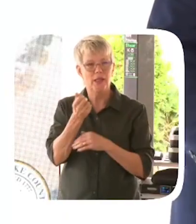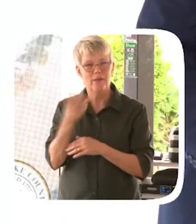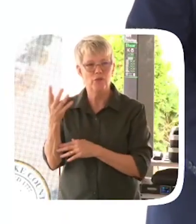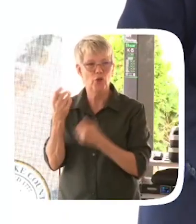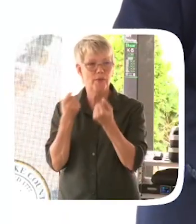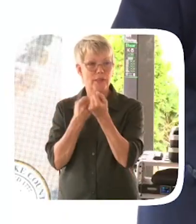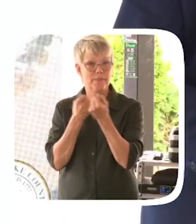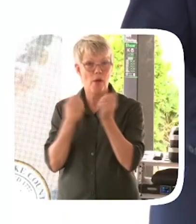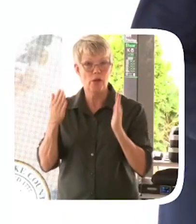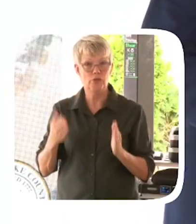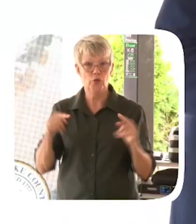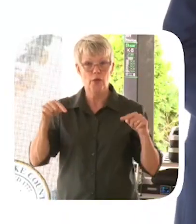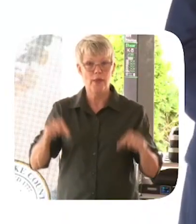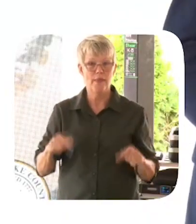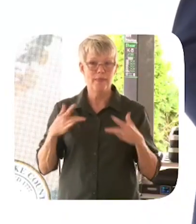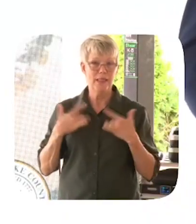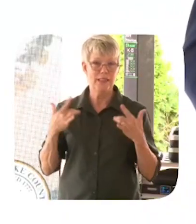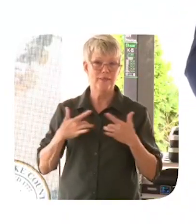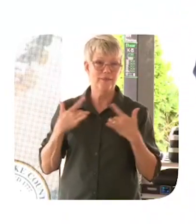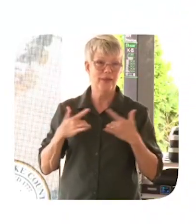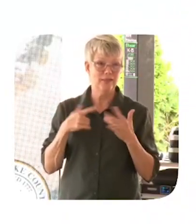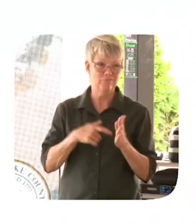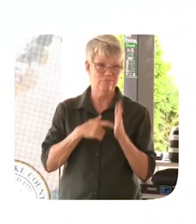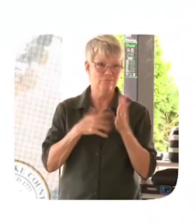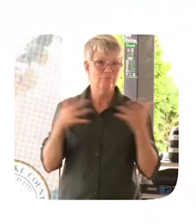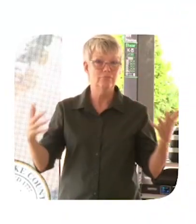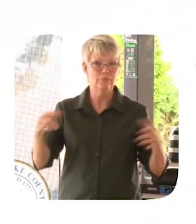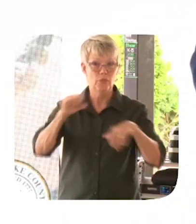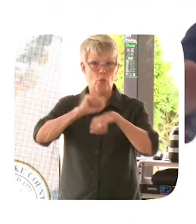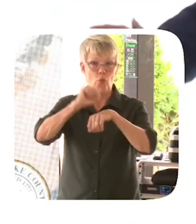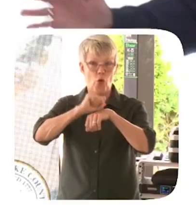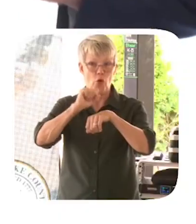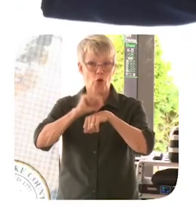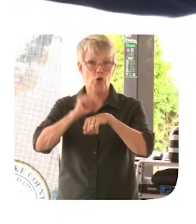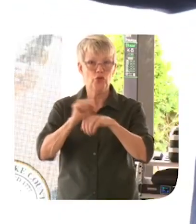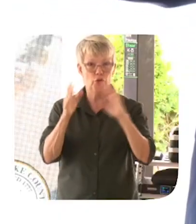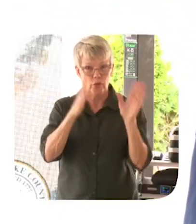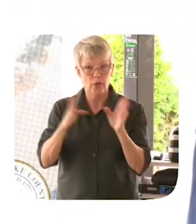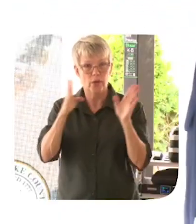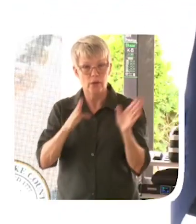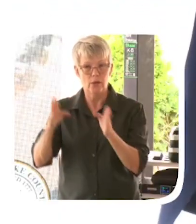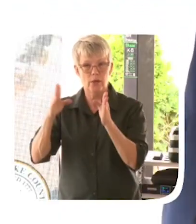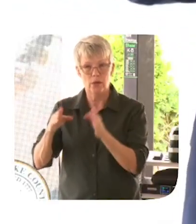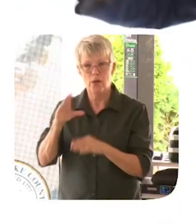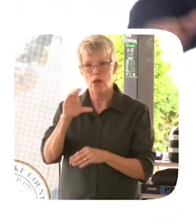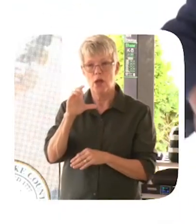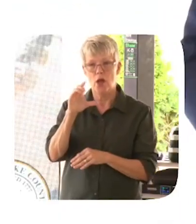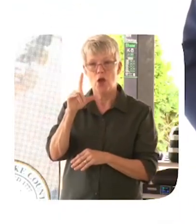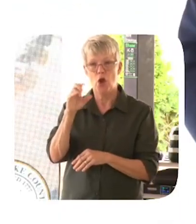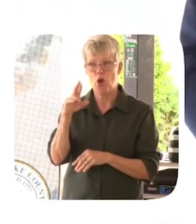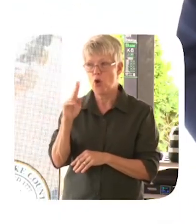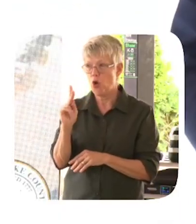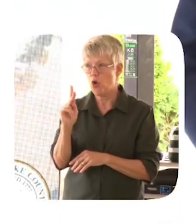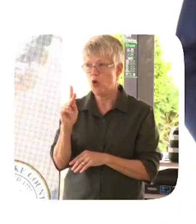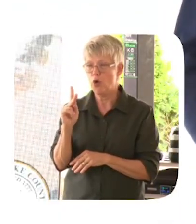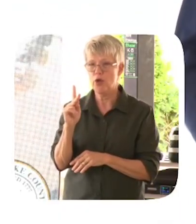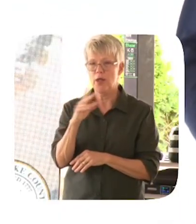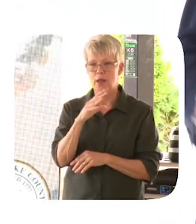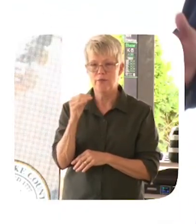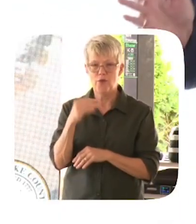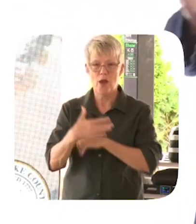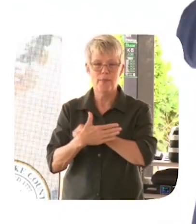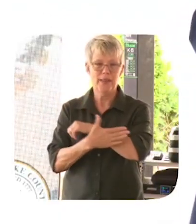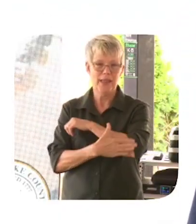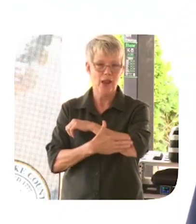sponsors. This event takes a lot of effort to put together. Again, our clerk and Kat from the county